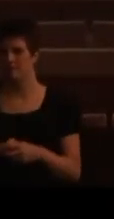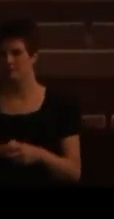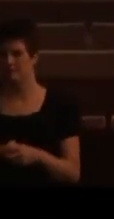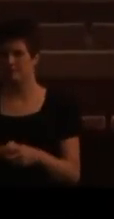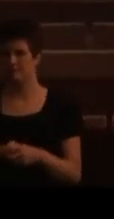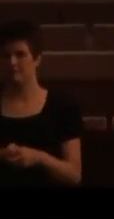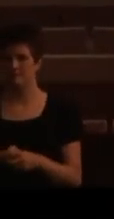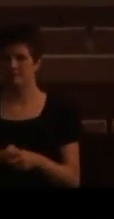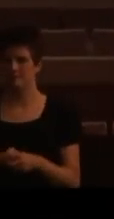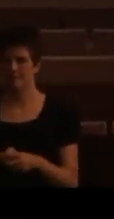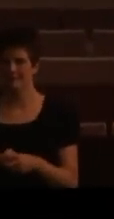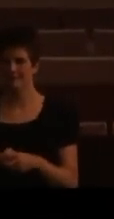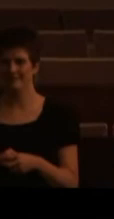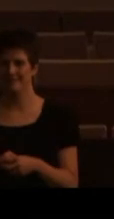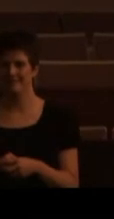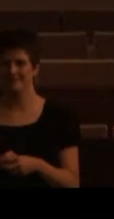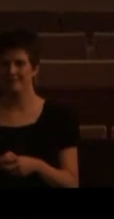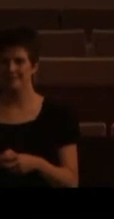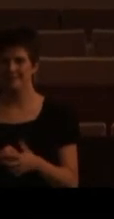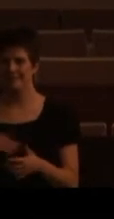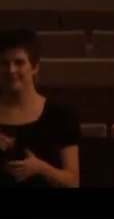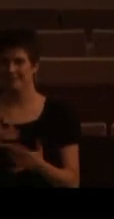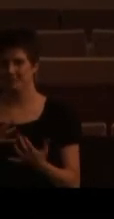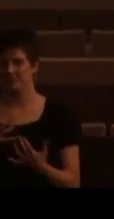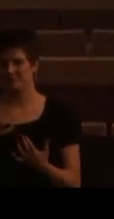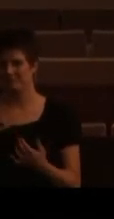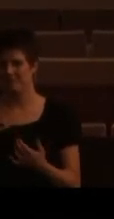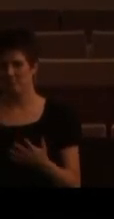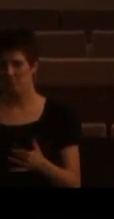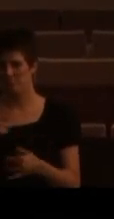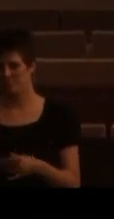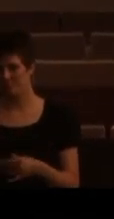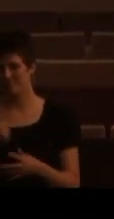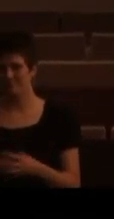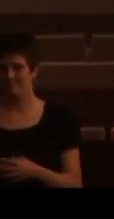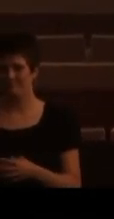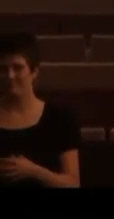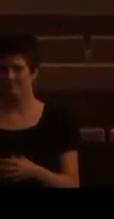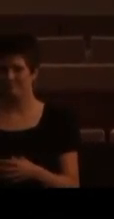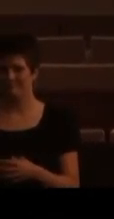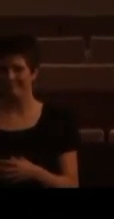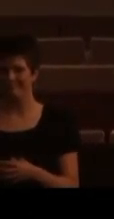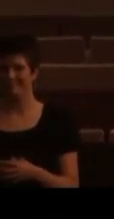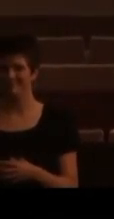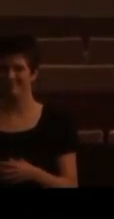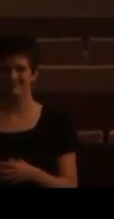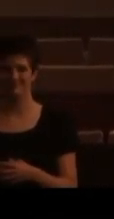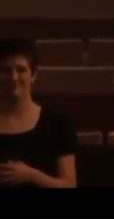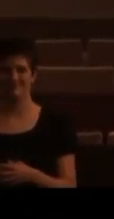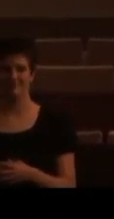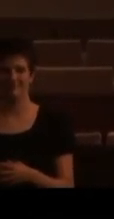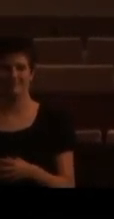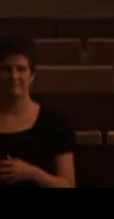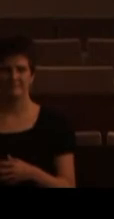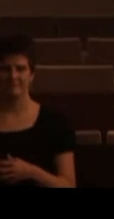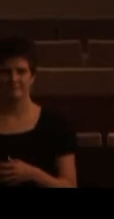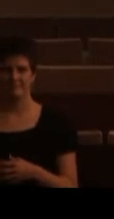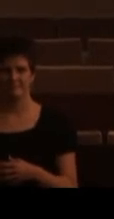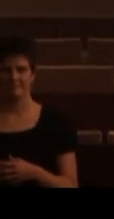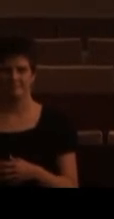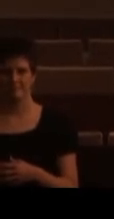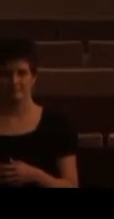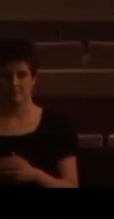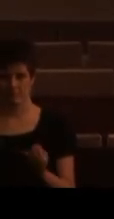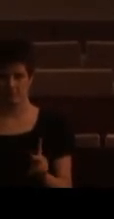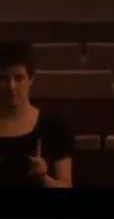in 1952, and it shows the Birch family. So